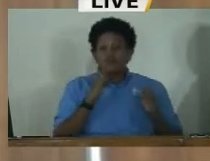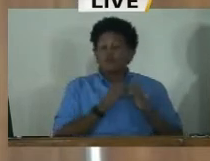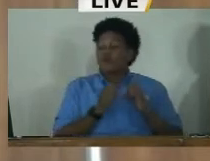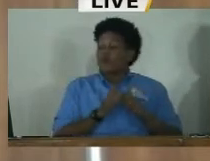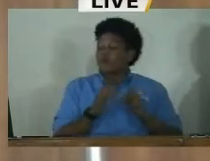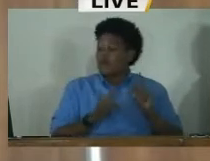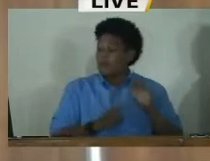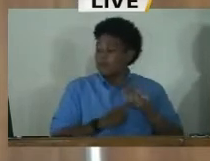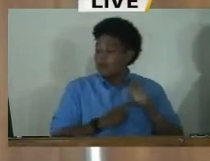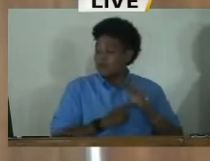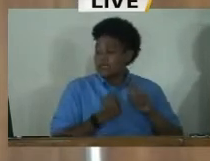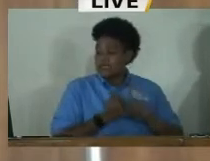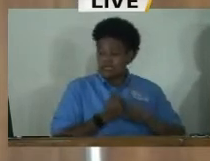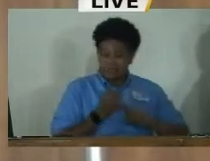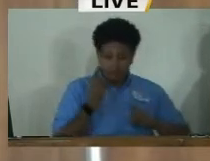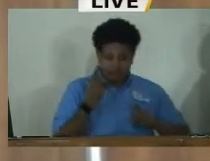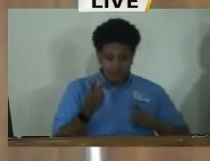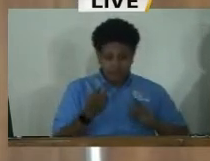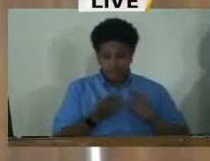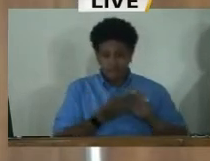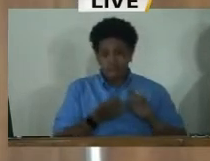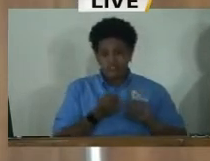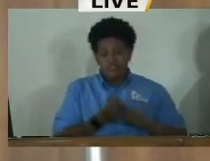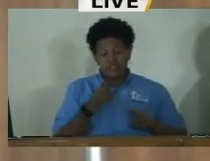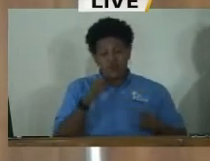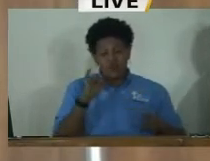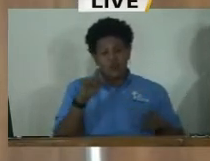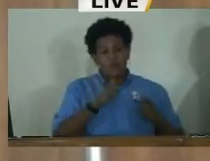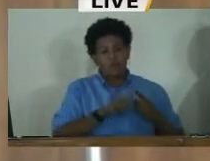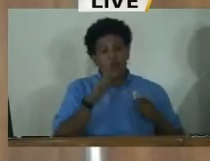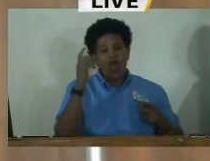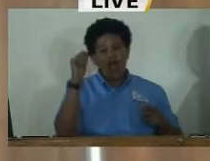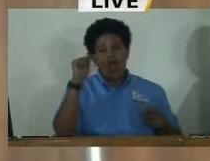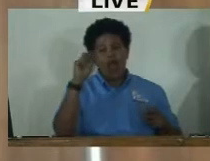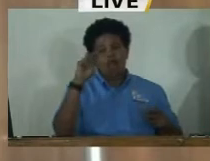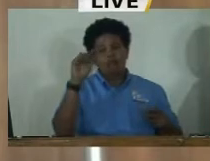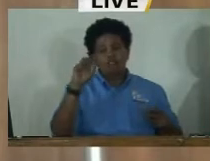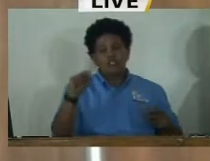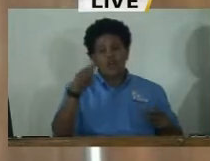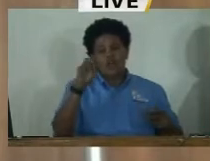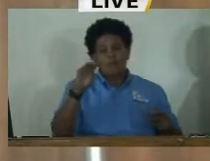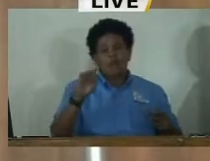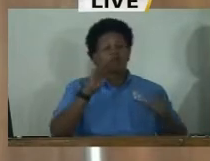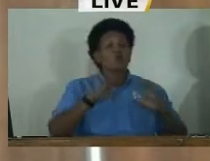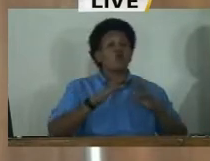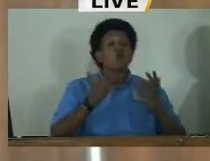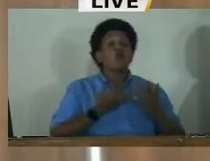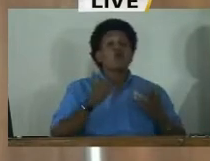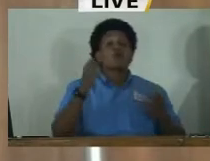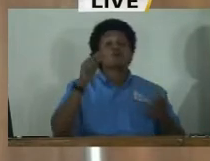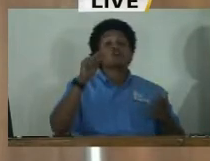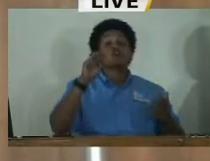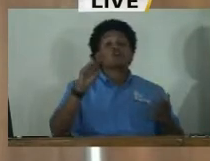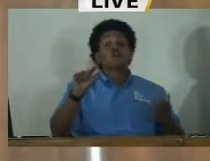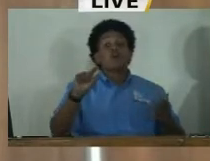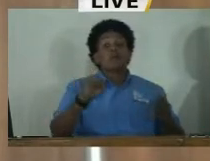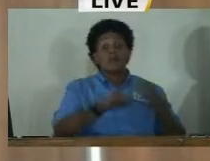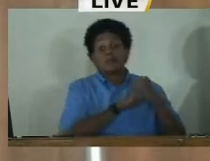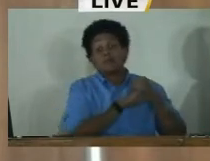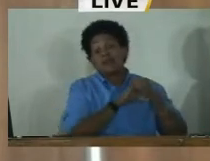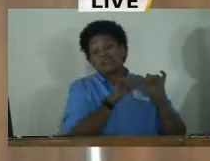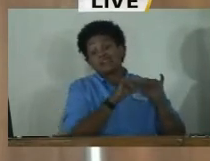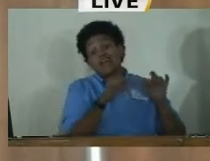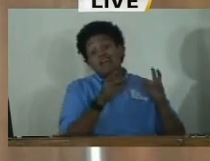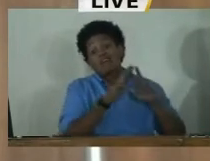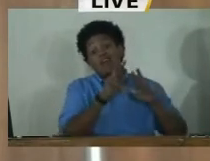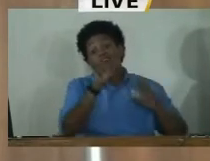with the popularity of sites such as Netflix and Hulu and Amazon Prime, the global streaming market size, valued at